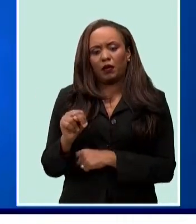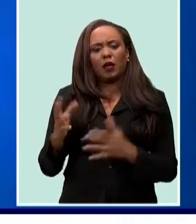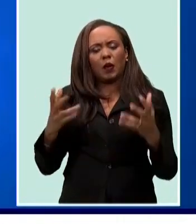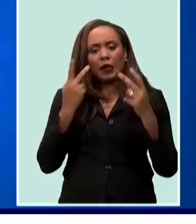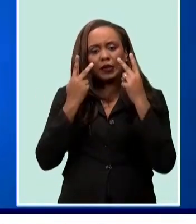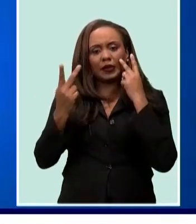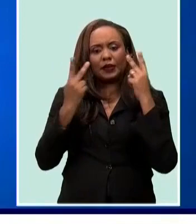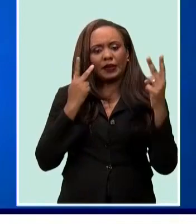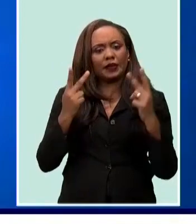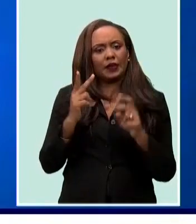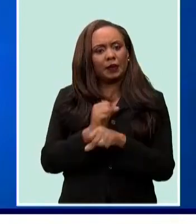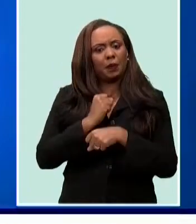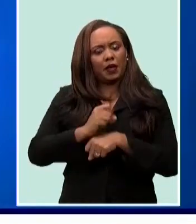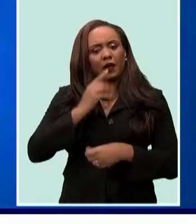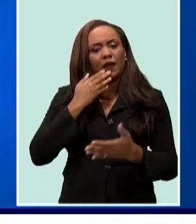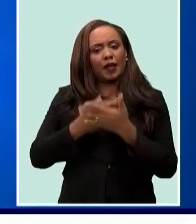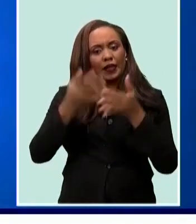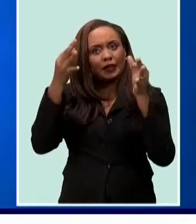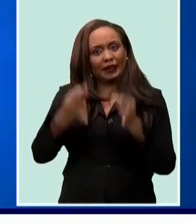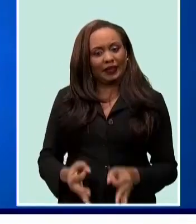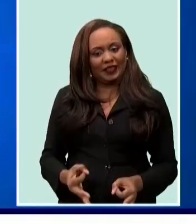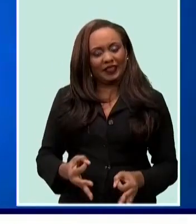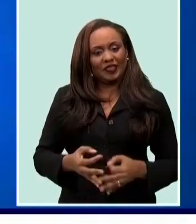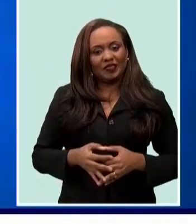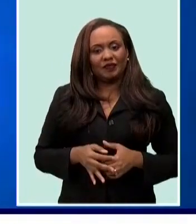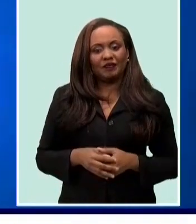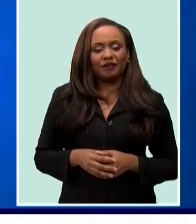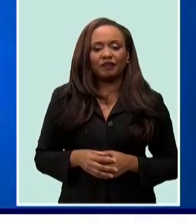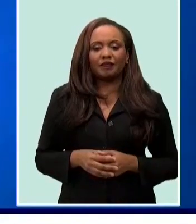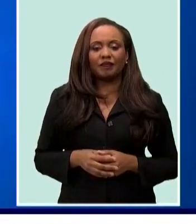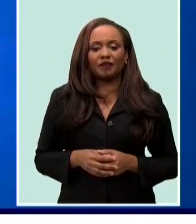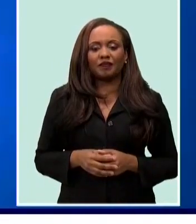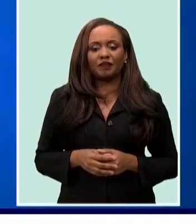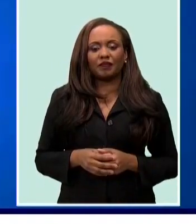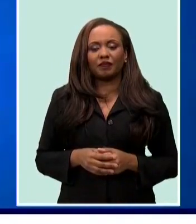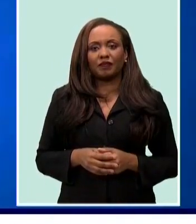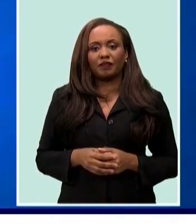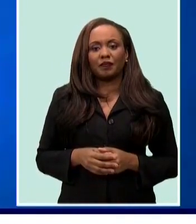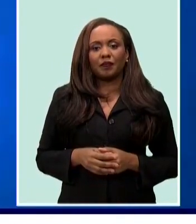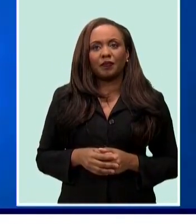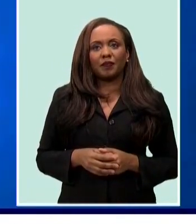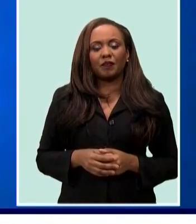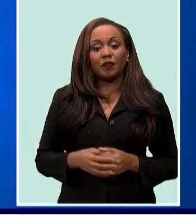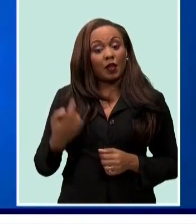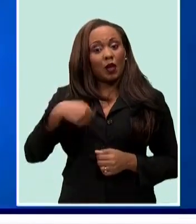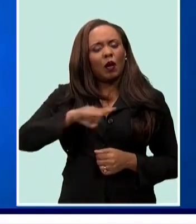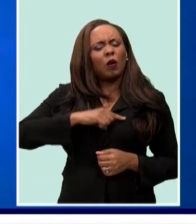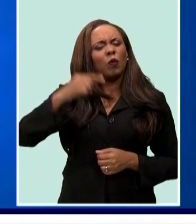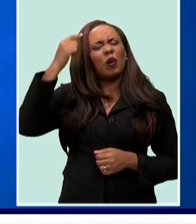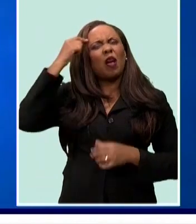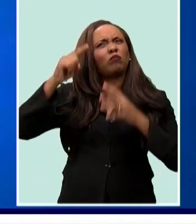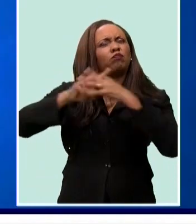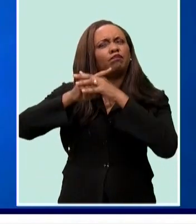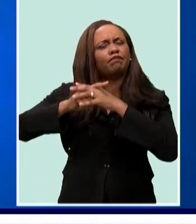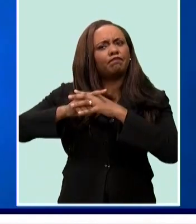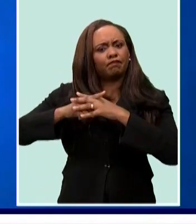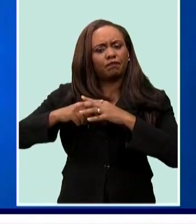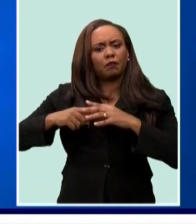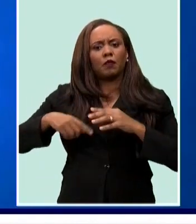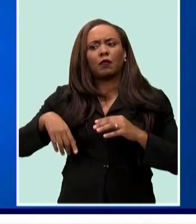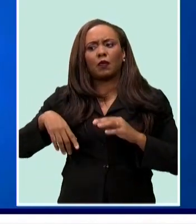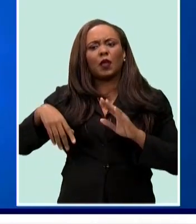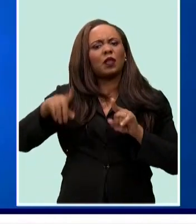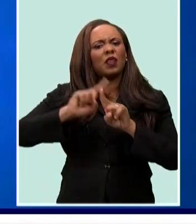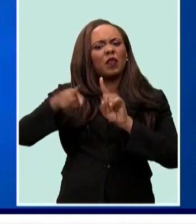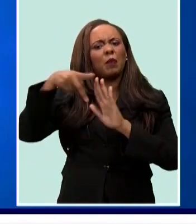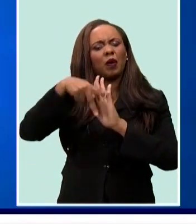more informed decisions and statements. We thought that at the policy and at the leadership